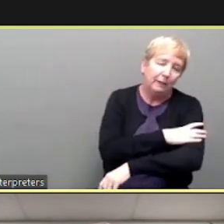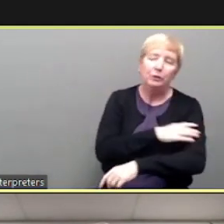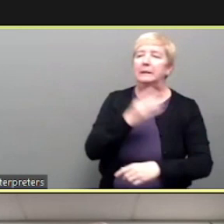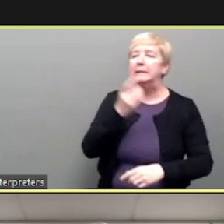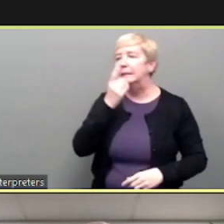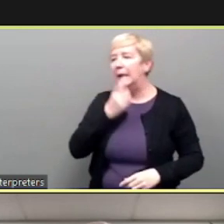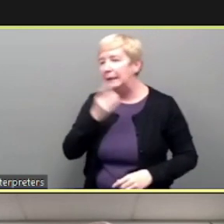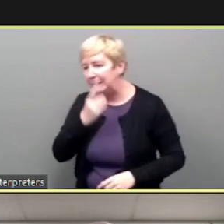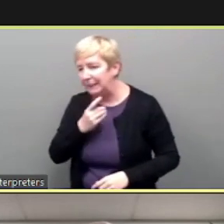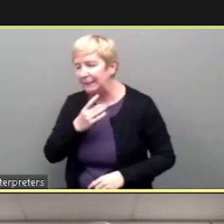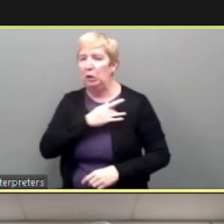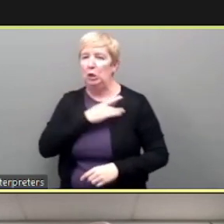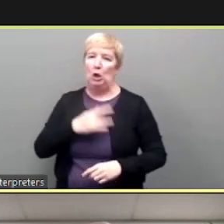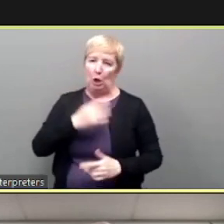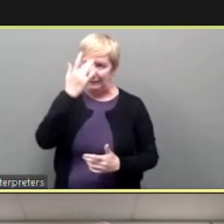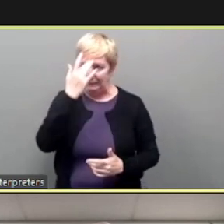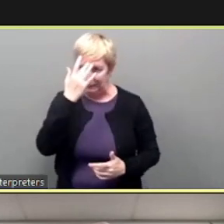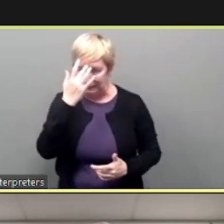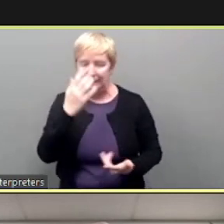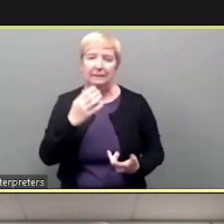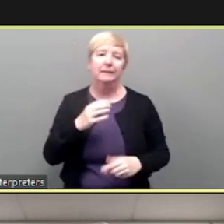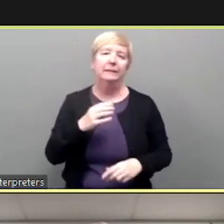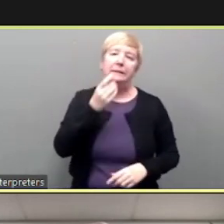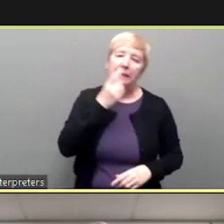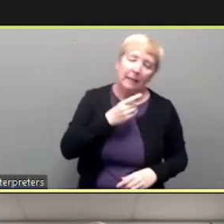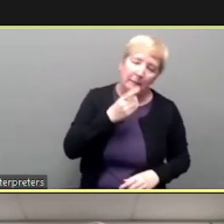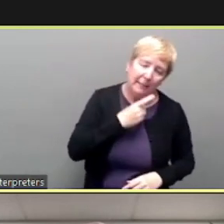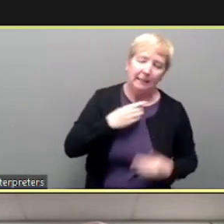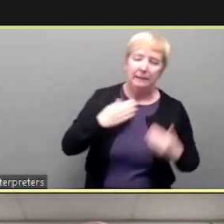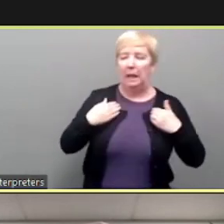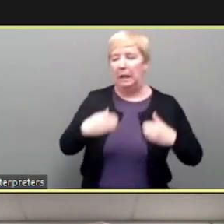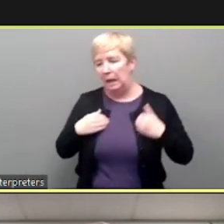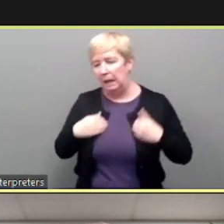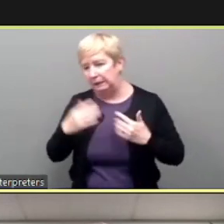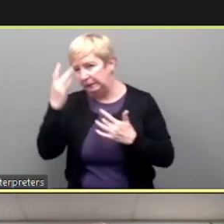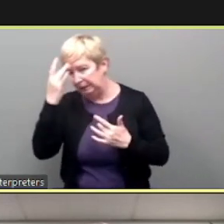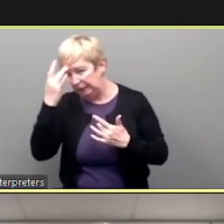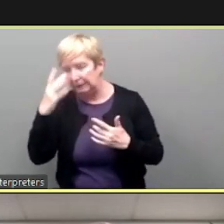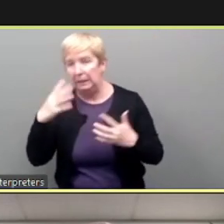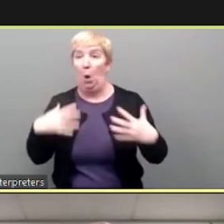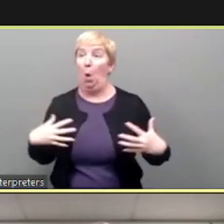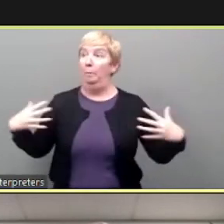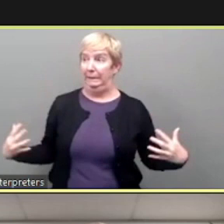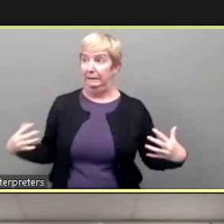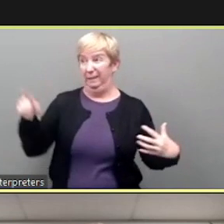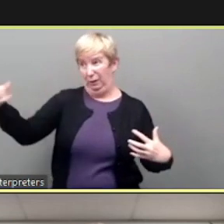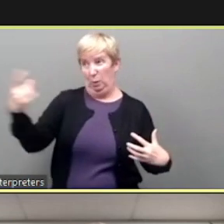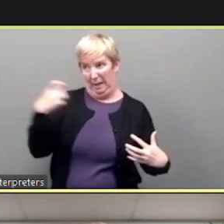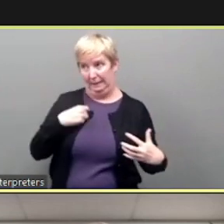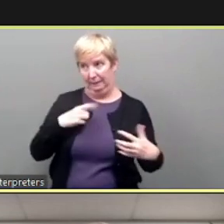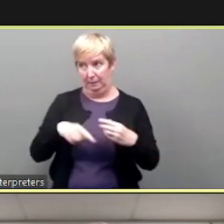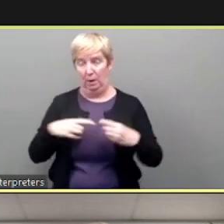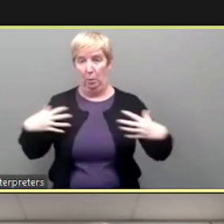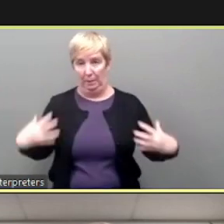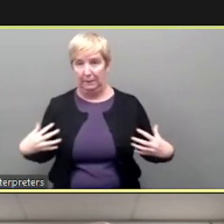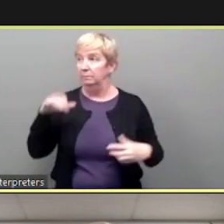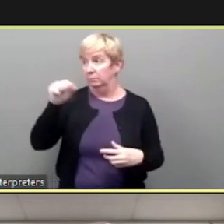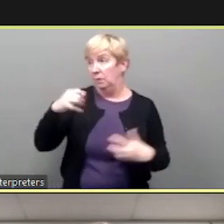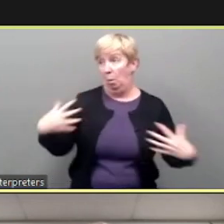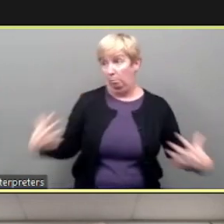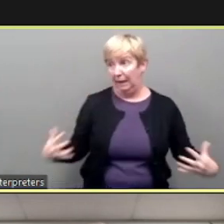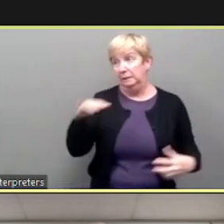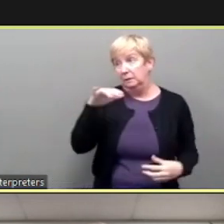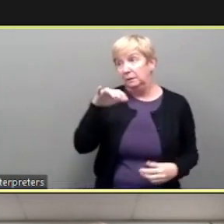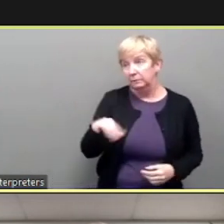disease, chronic kidney disease, chronic lung disease, obesity. And you asked about obesity, and yes, that is a big